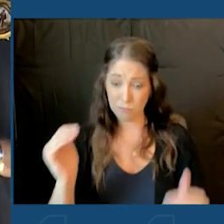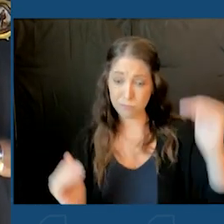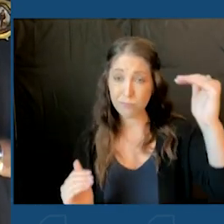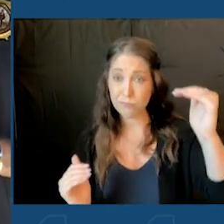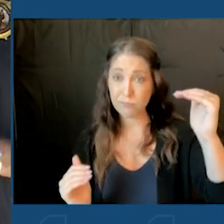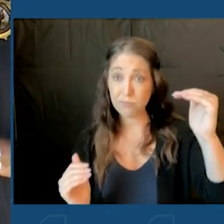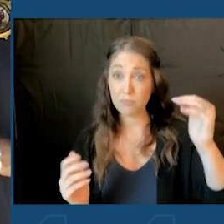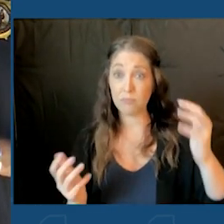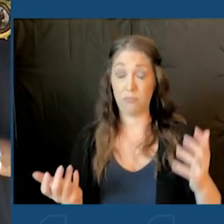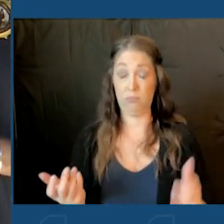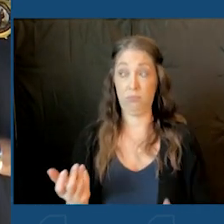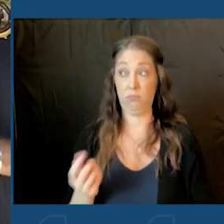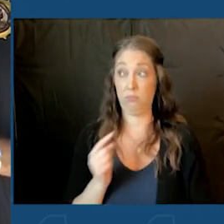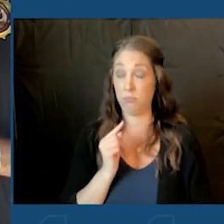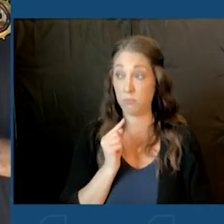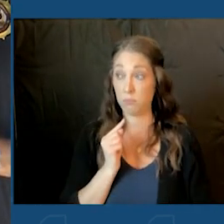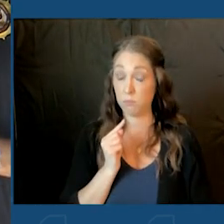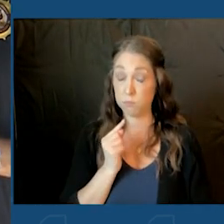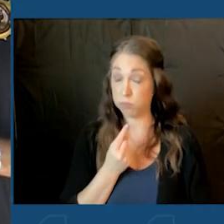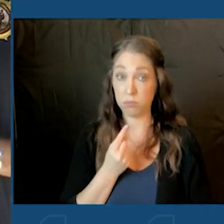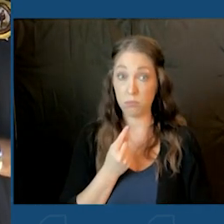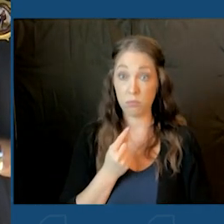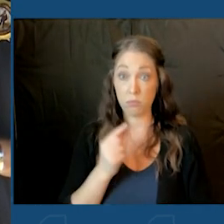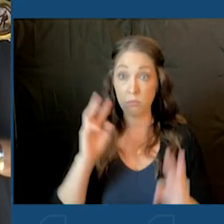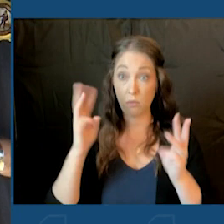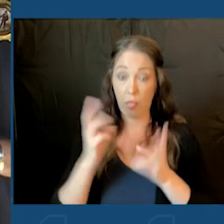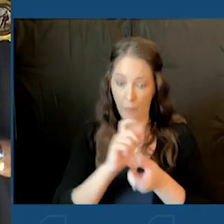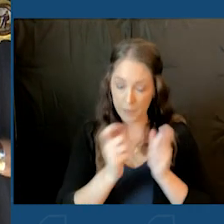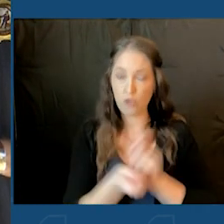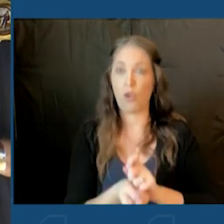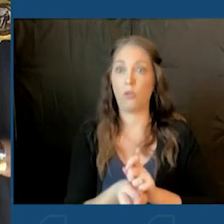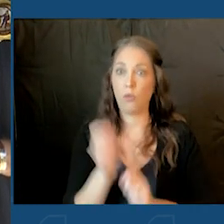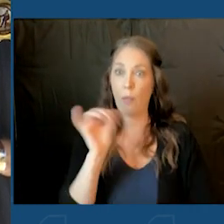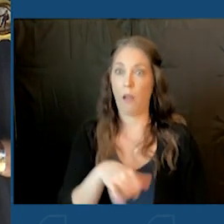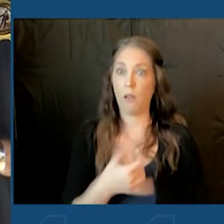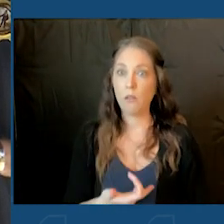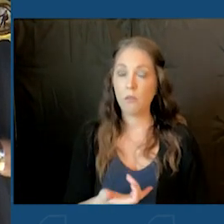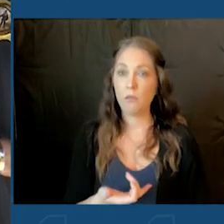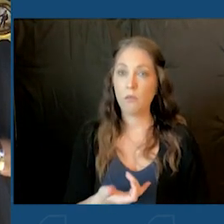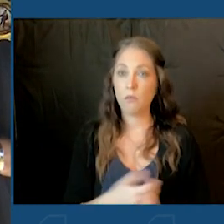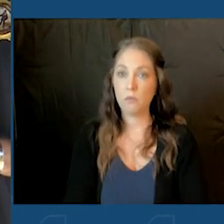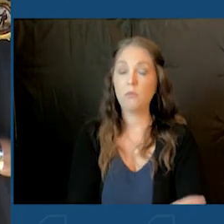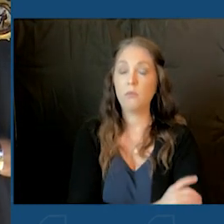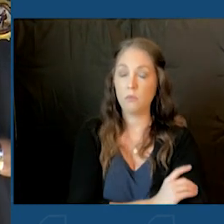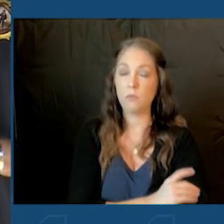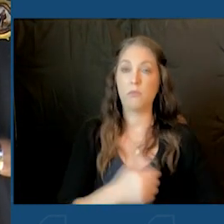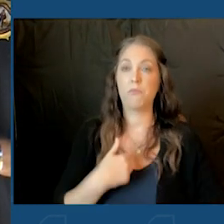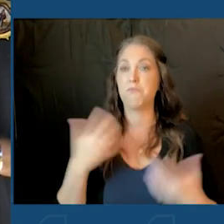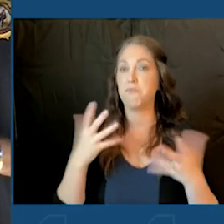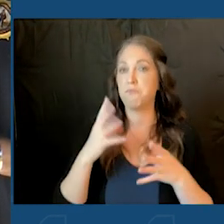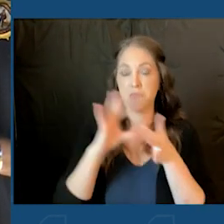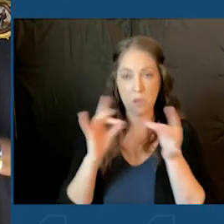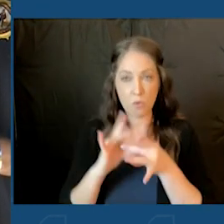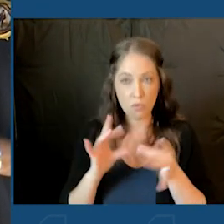That's extreme. That's climate change. That's what we're dealing with right now. And I've said before,